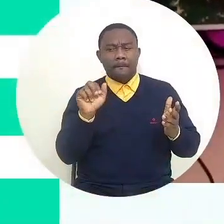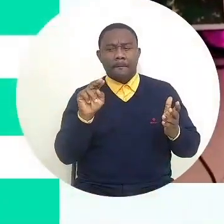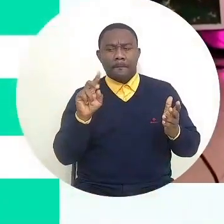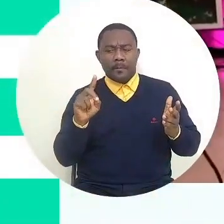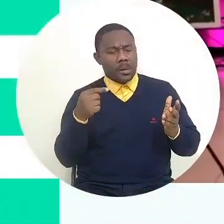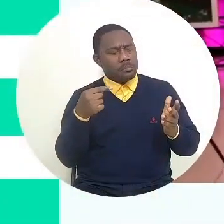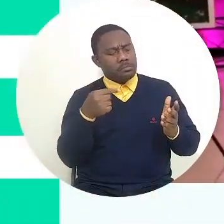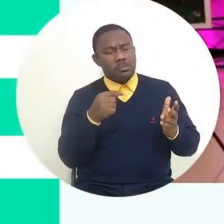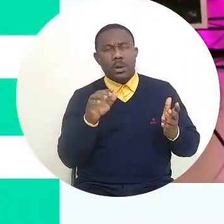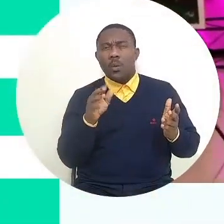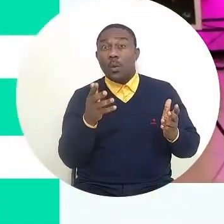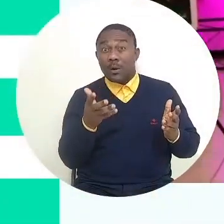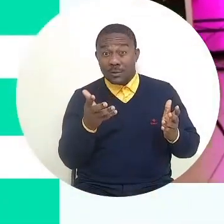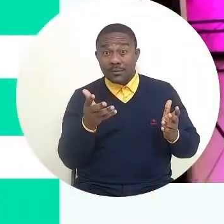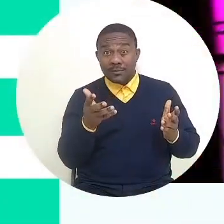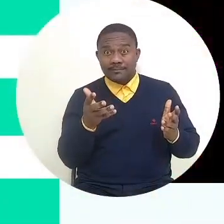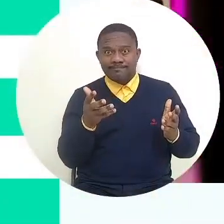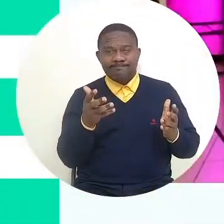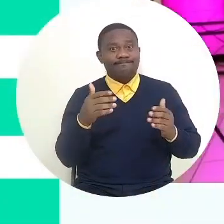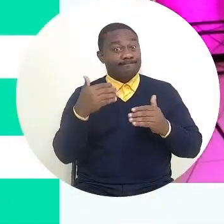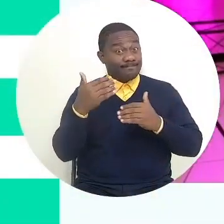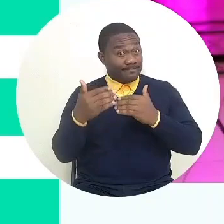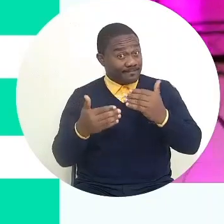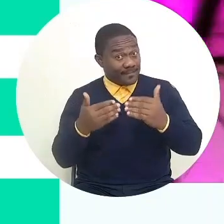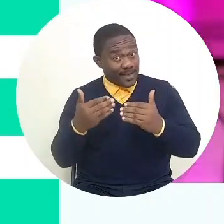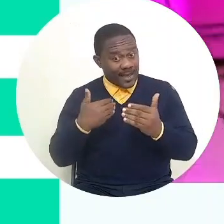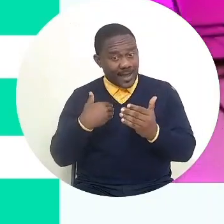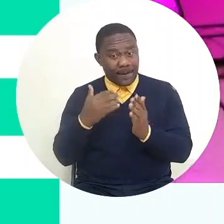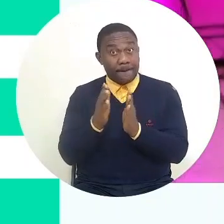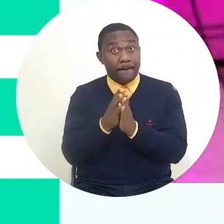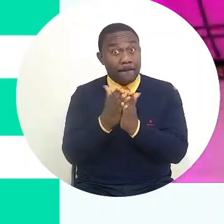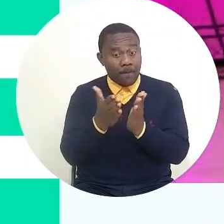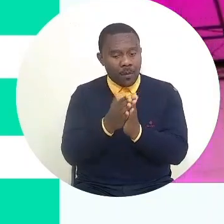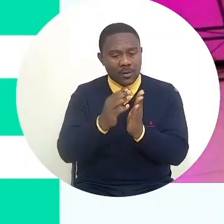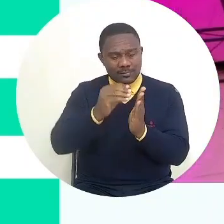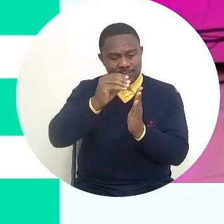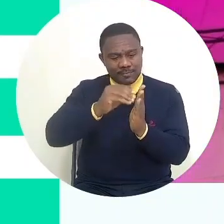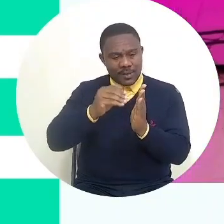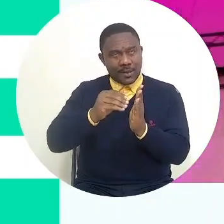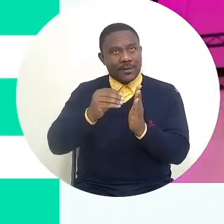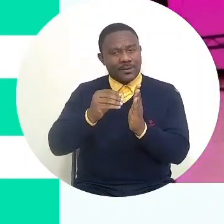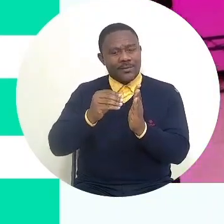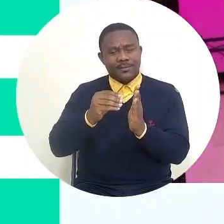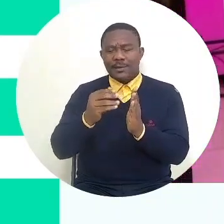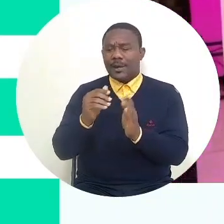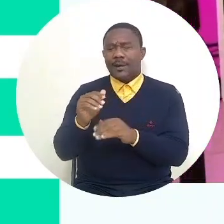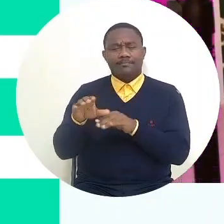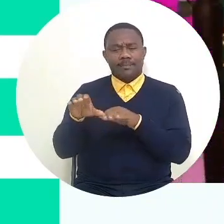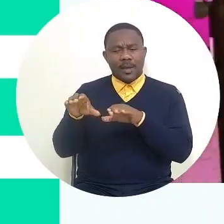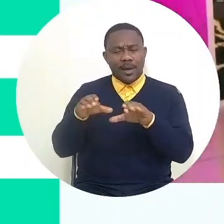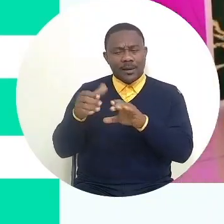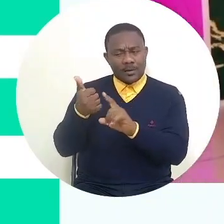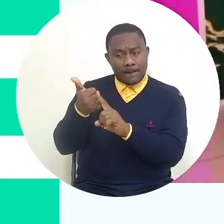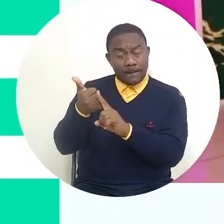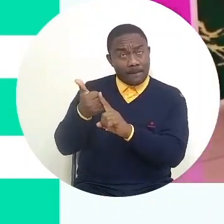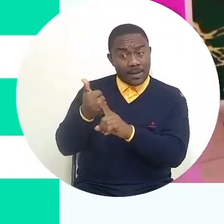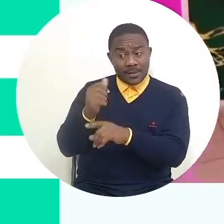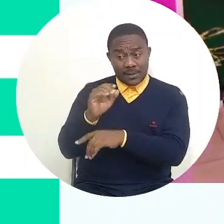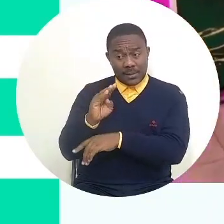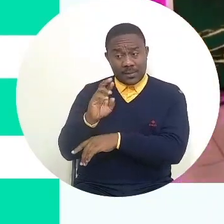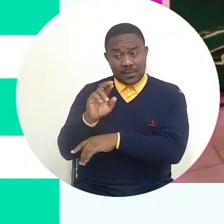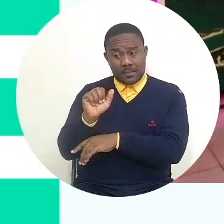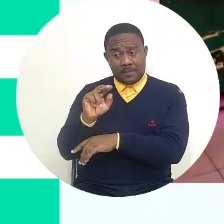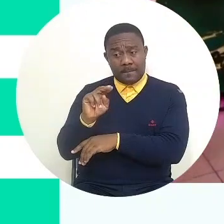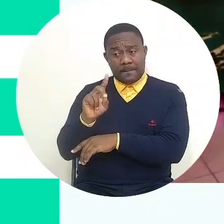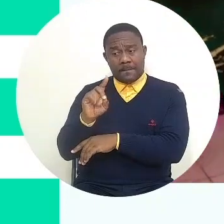about. Then I wrote a book, The Art of Personal Branding. When I found the missing piece in personal branding of the book, the content